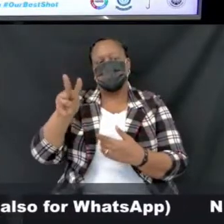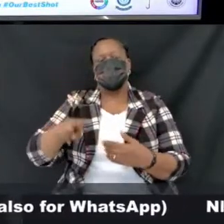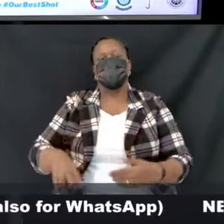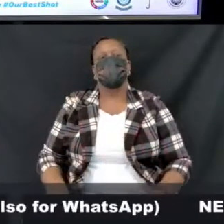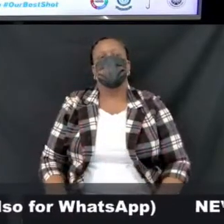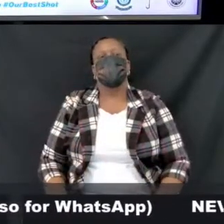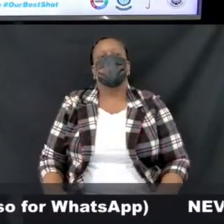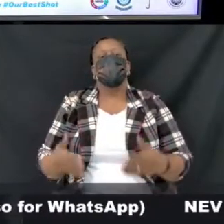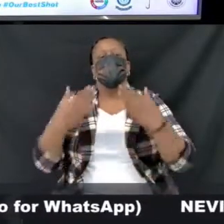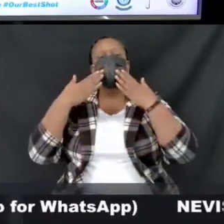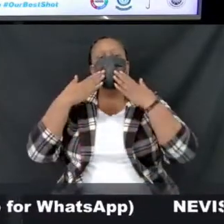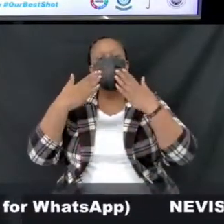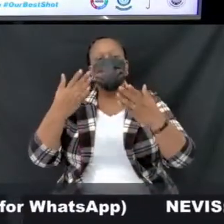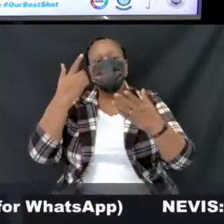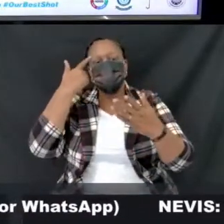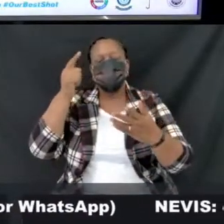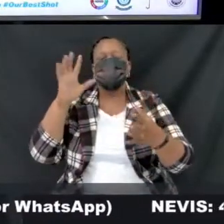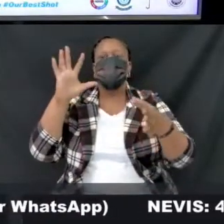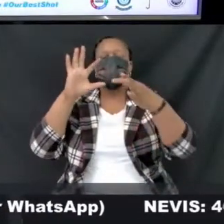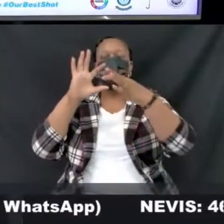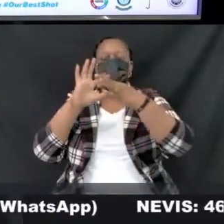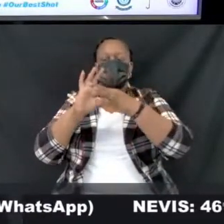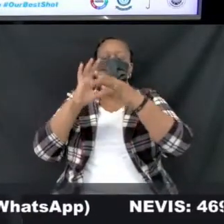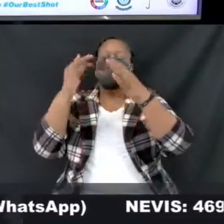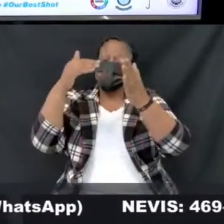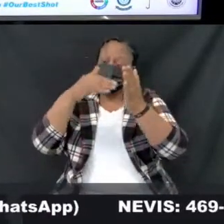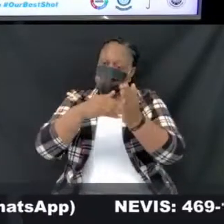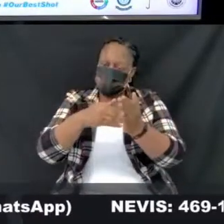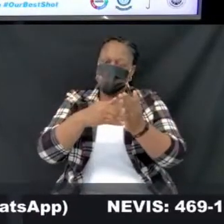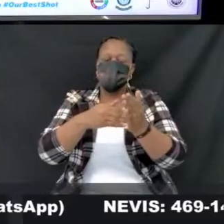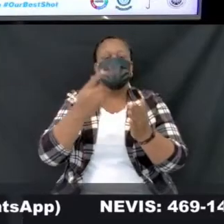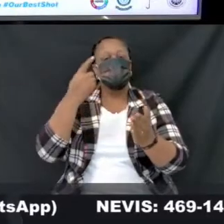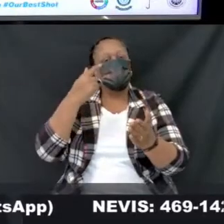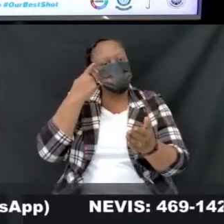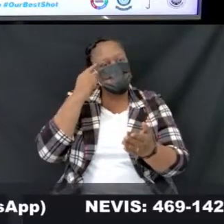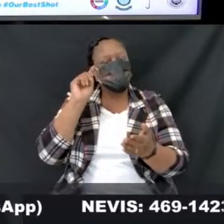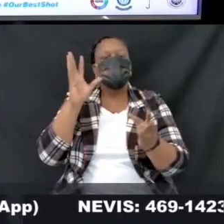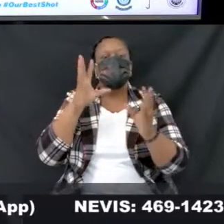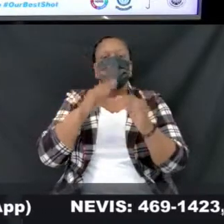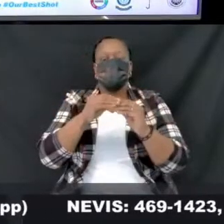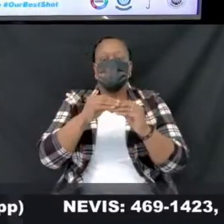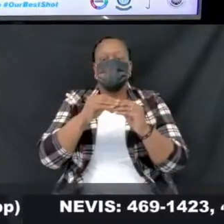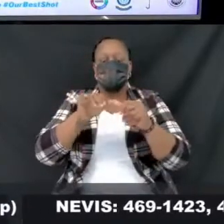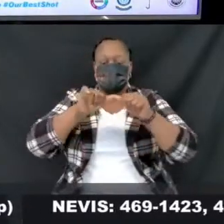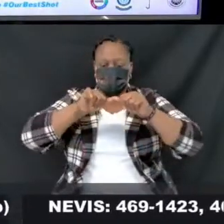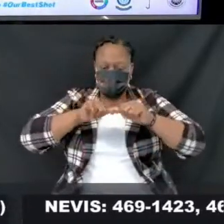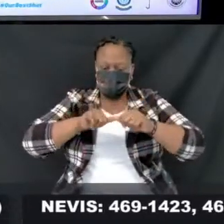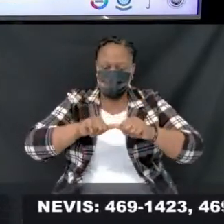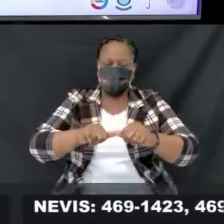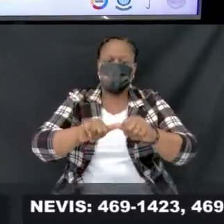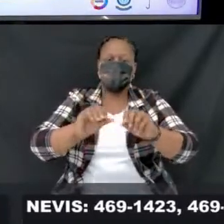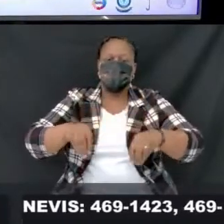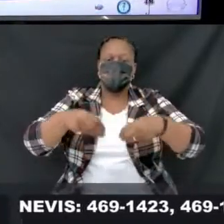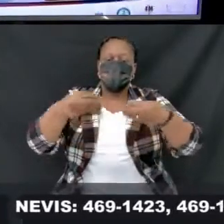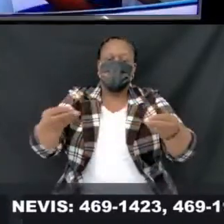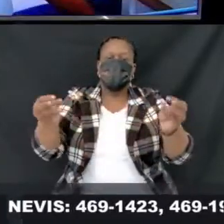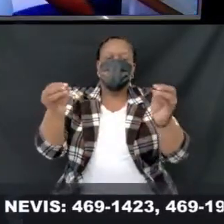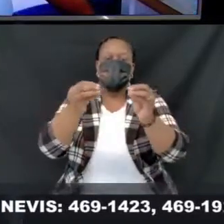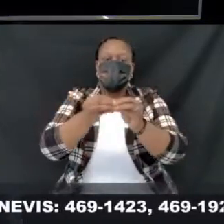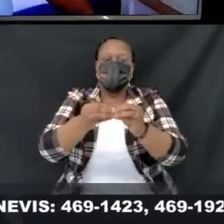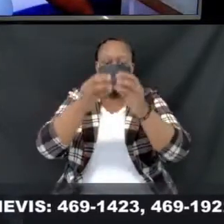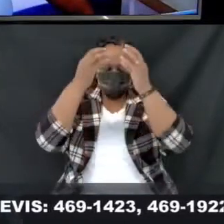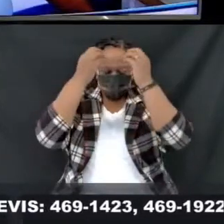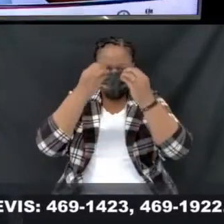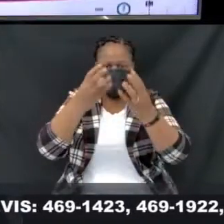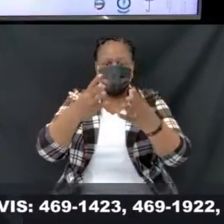much for joining us again for our briefing as we continue to update you with what